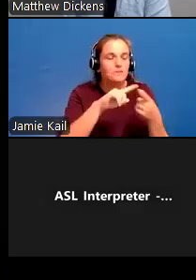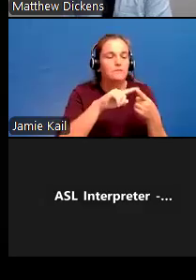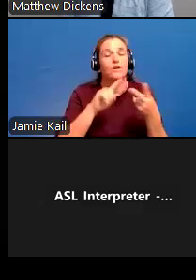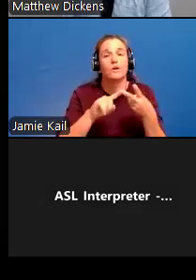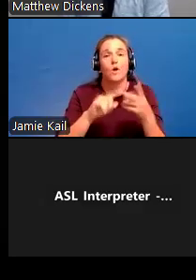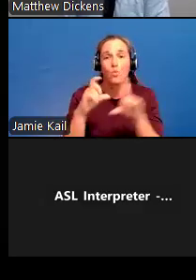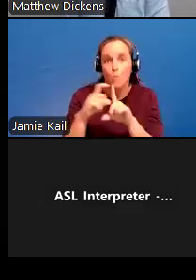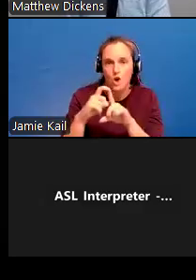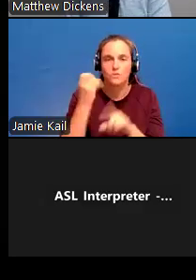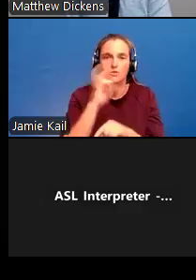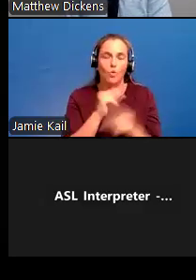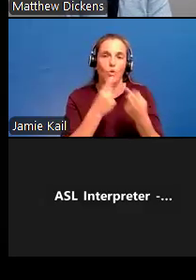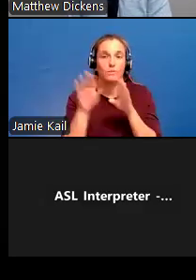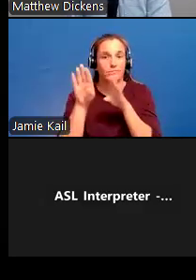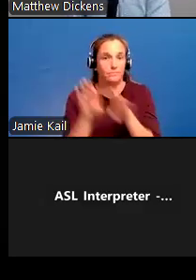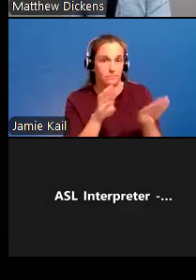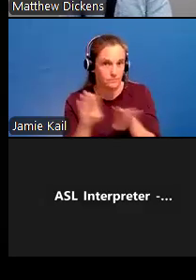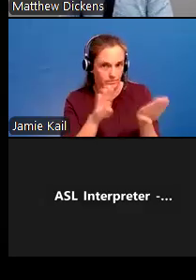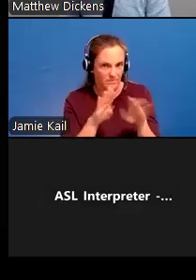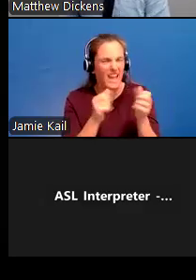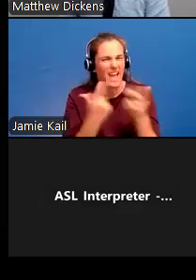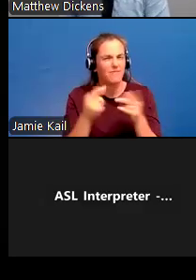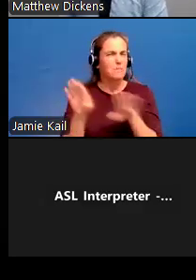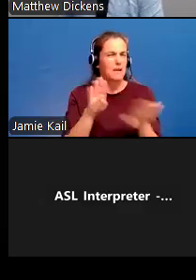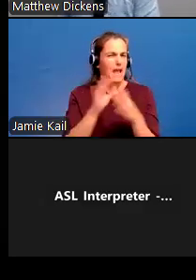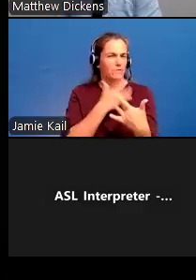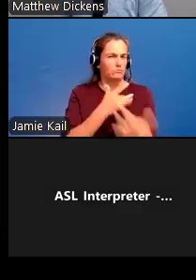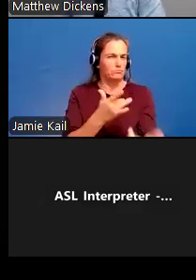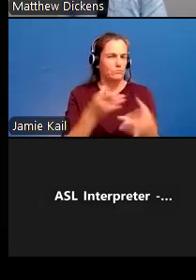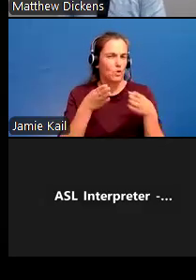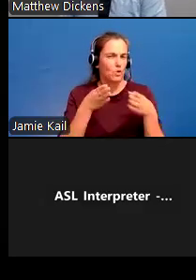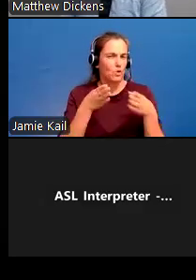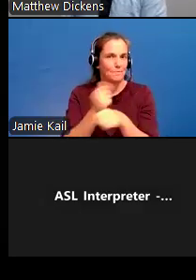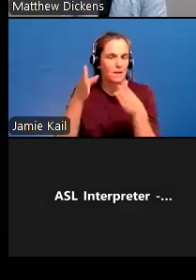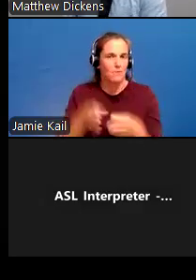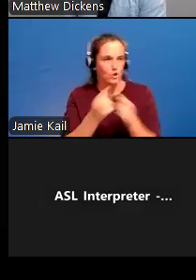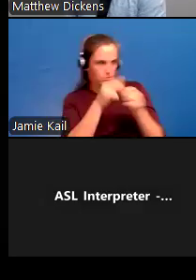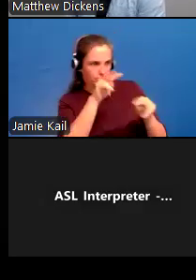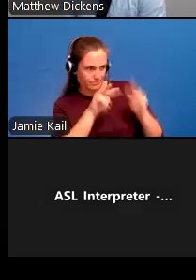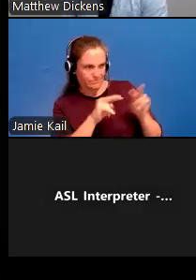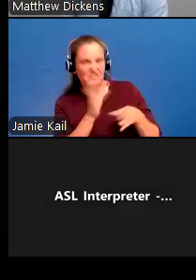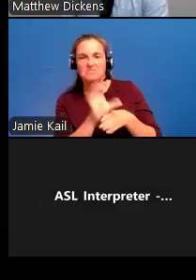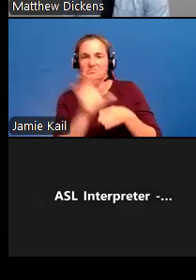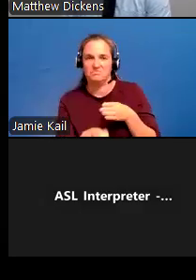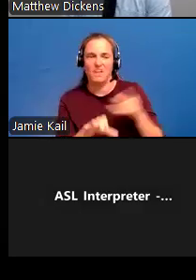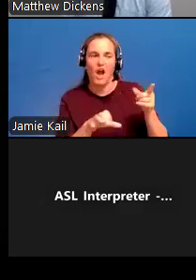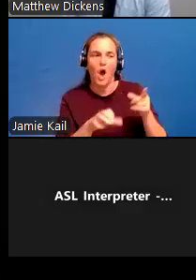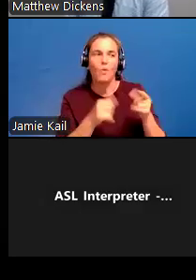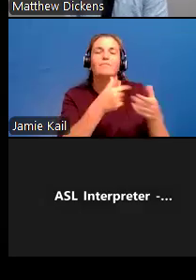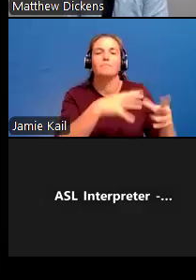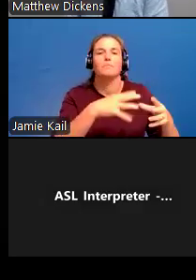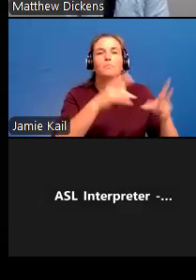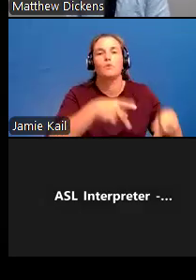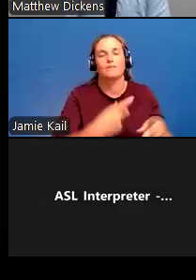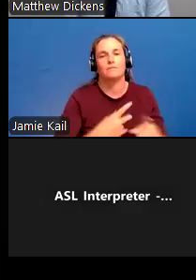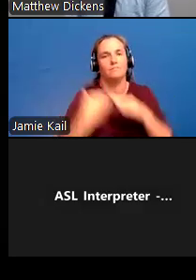conduct, have acted in a way as to make a person conclude that they are the ones that have accepted that responsibility